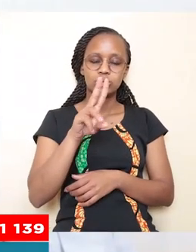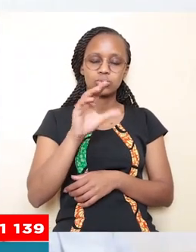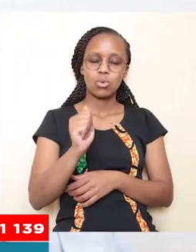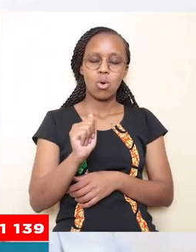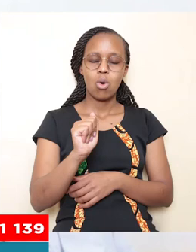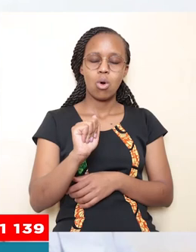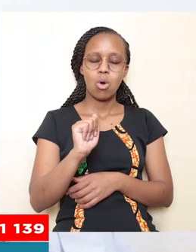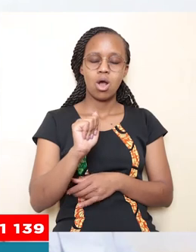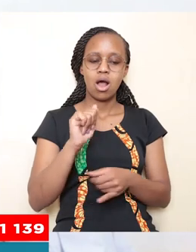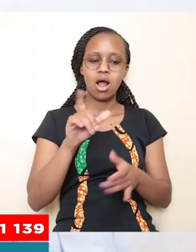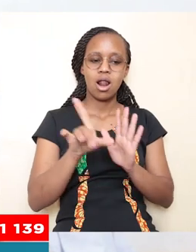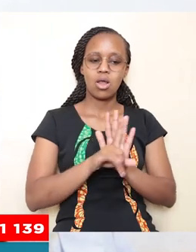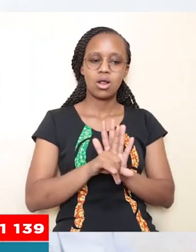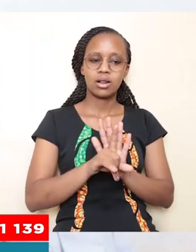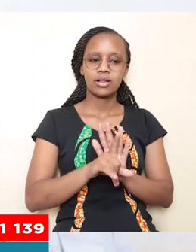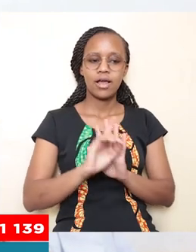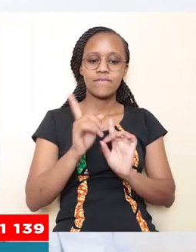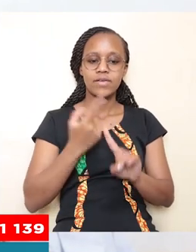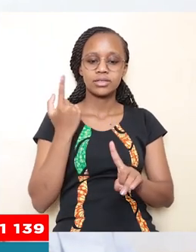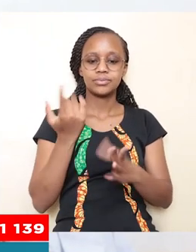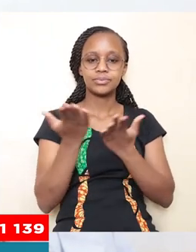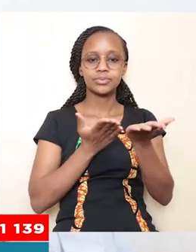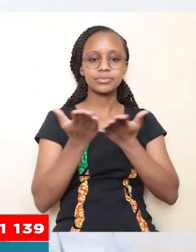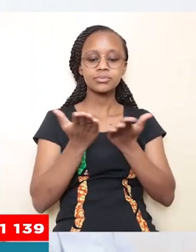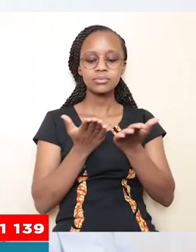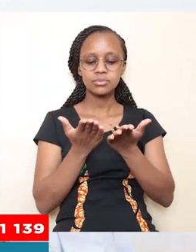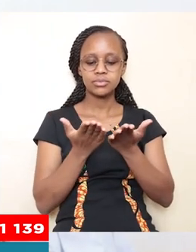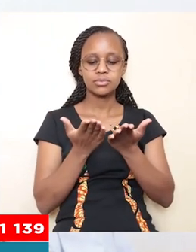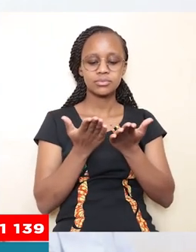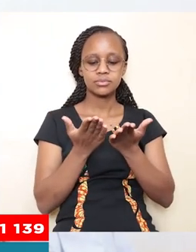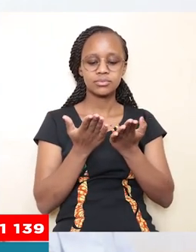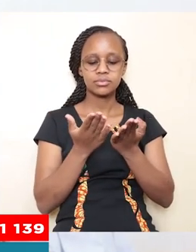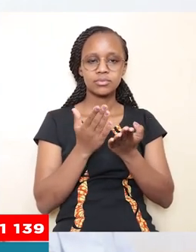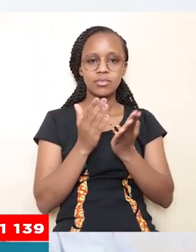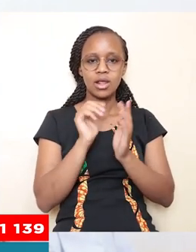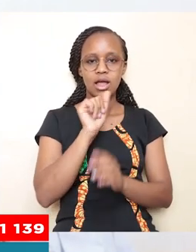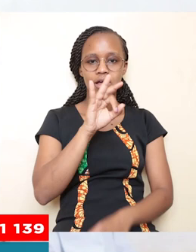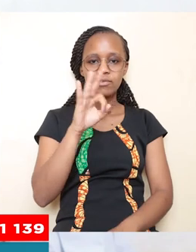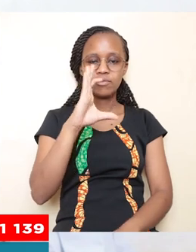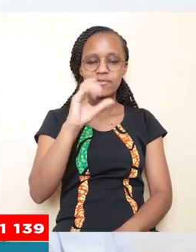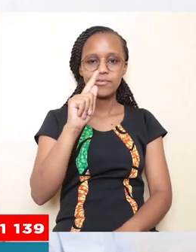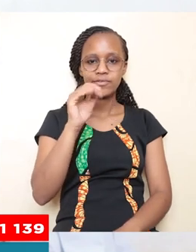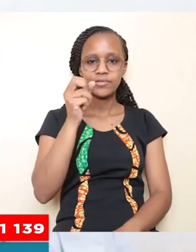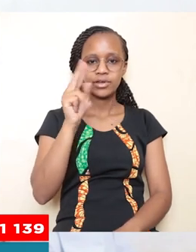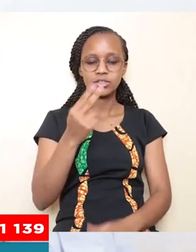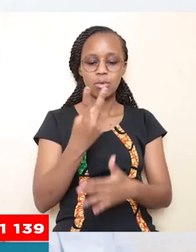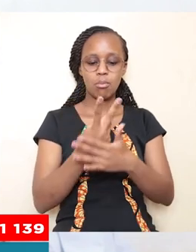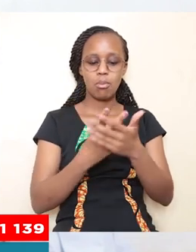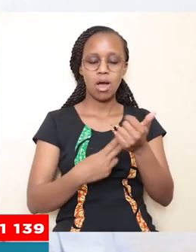role. First, it serves the affection between